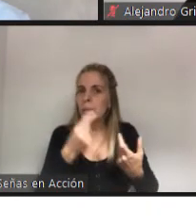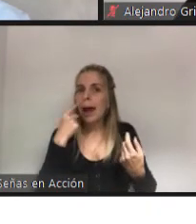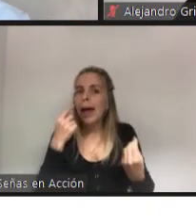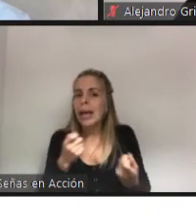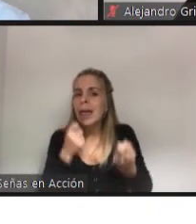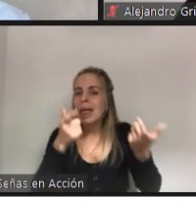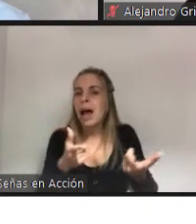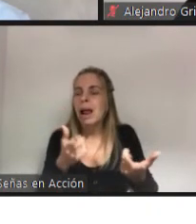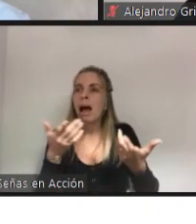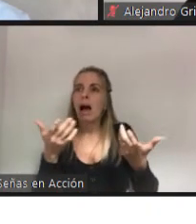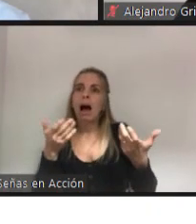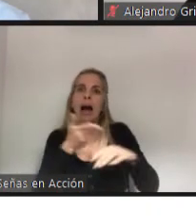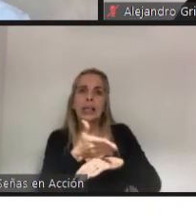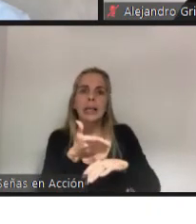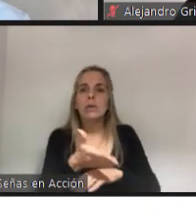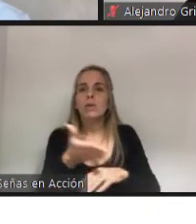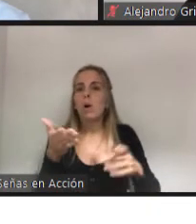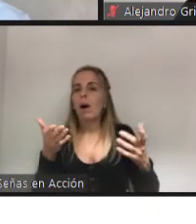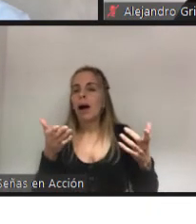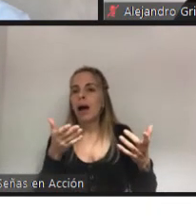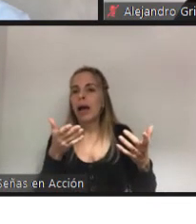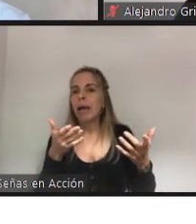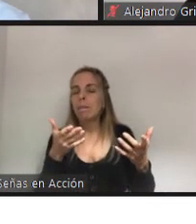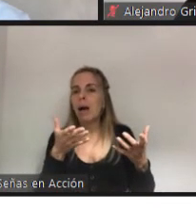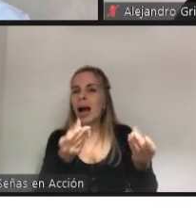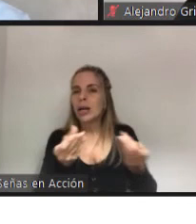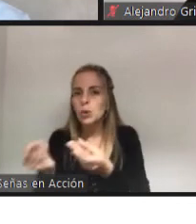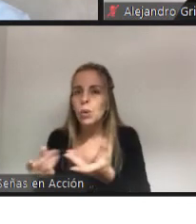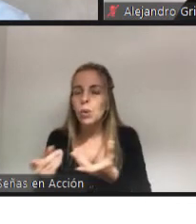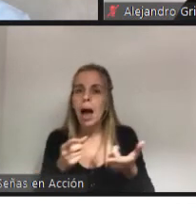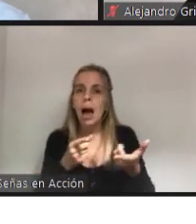have access to their